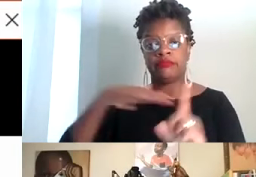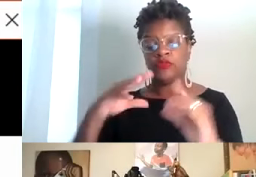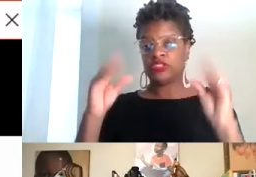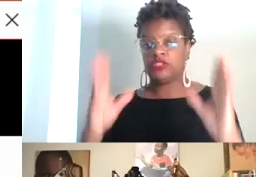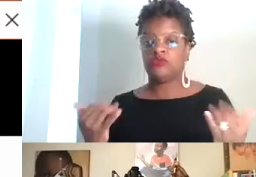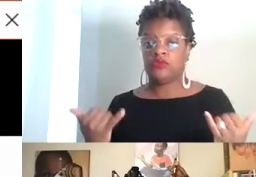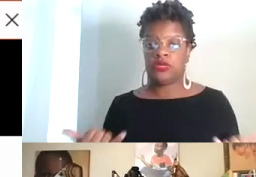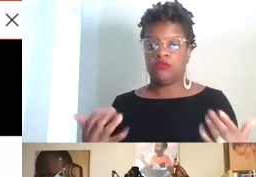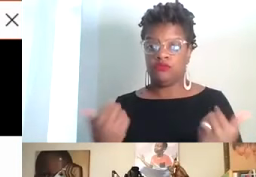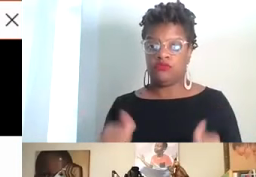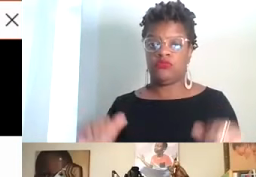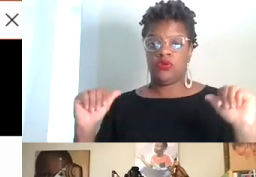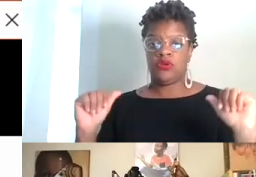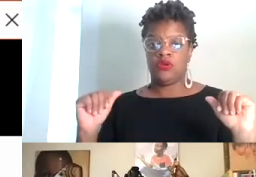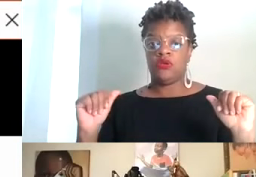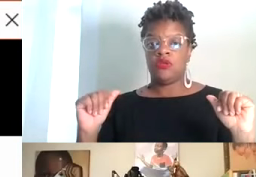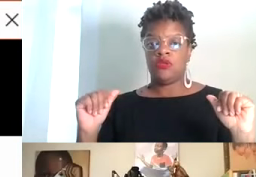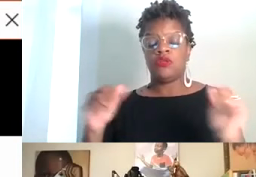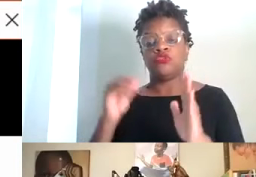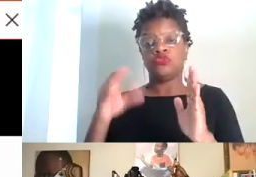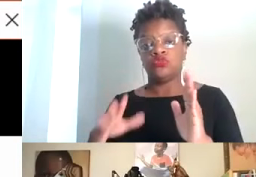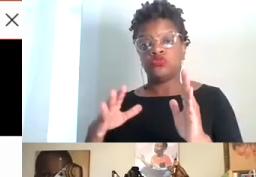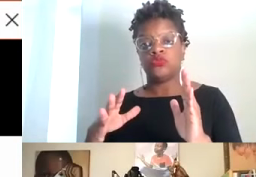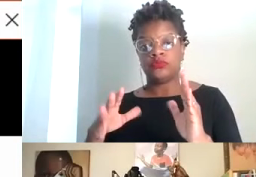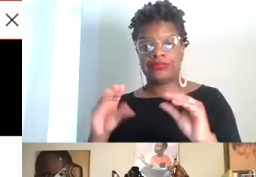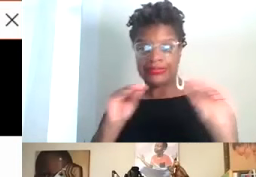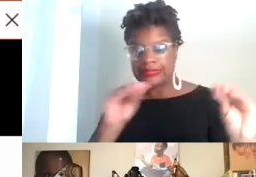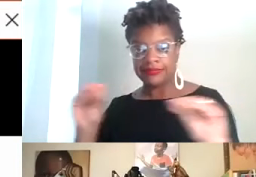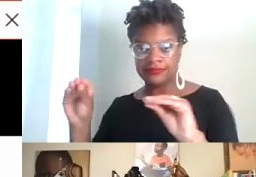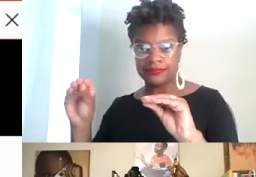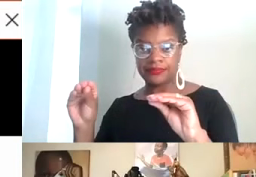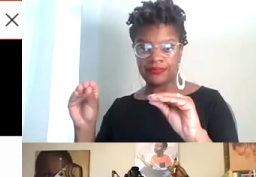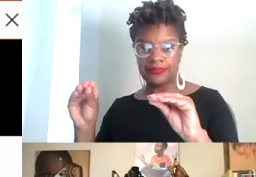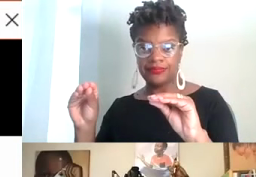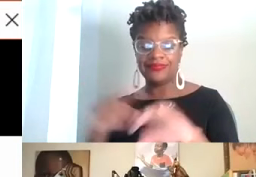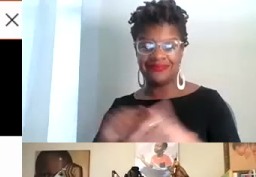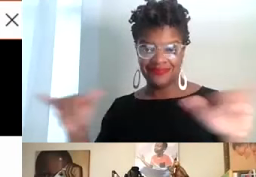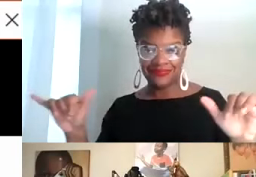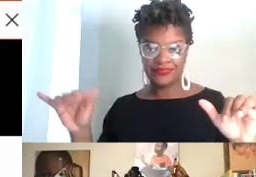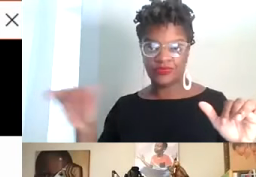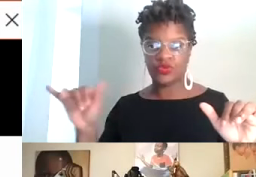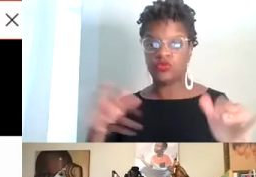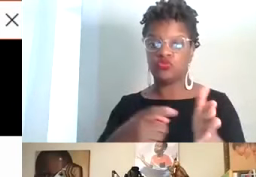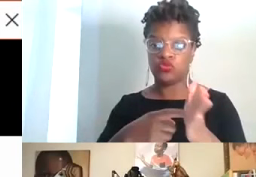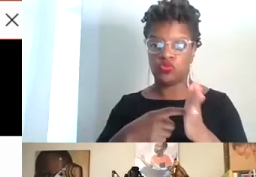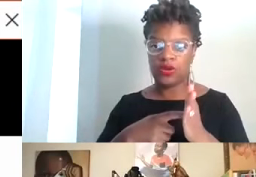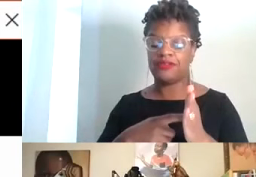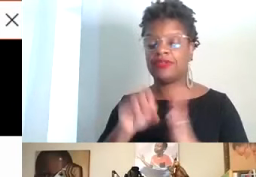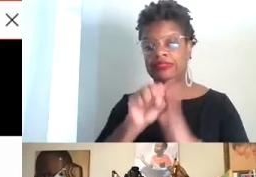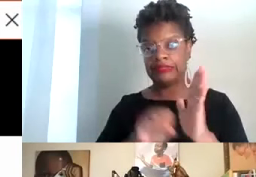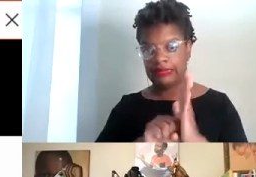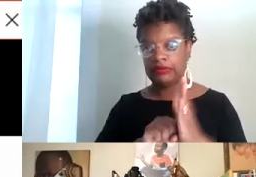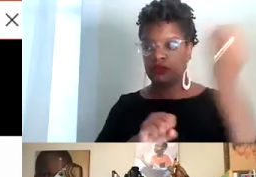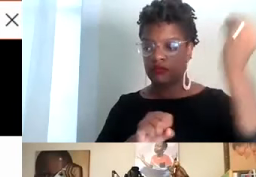now in trying to meet the needs of our students and meet the needs of what's required by the state